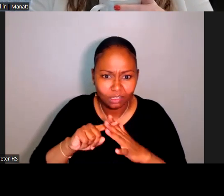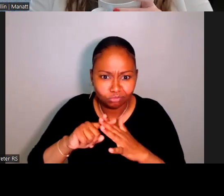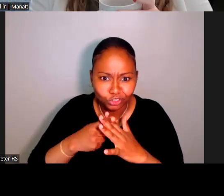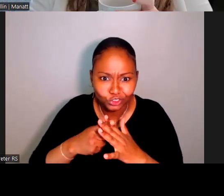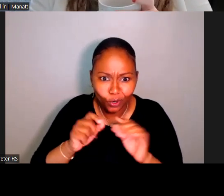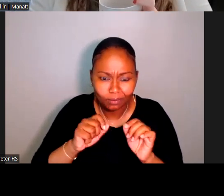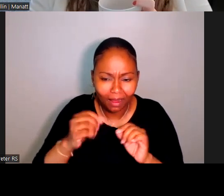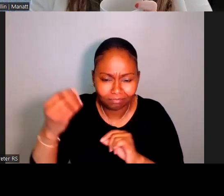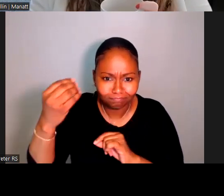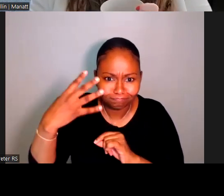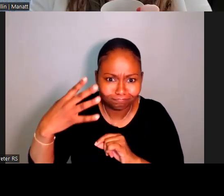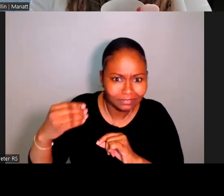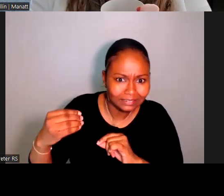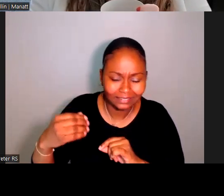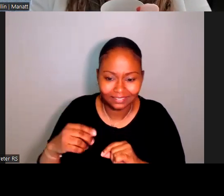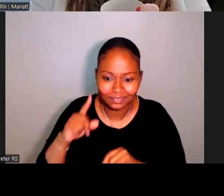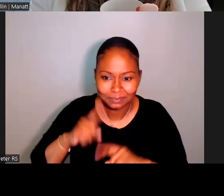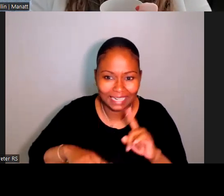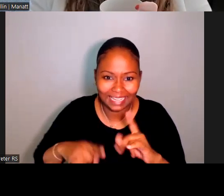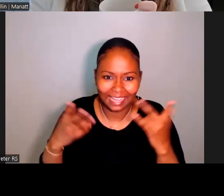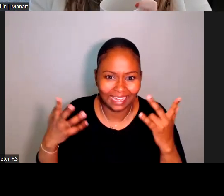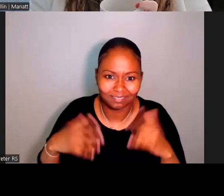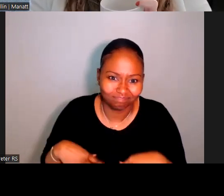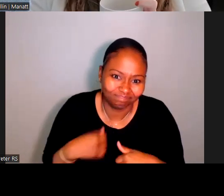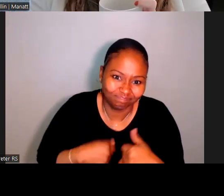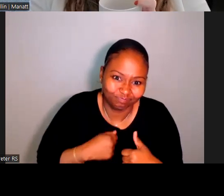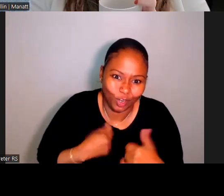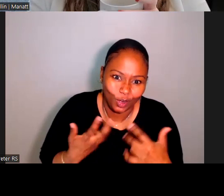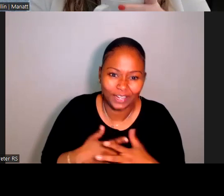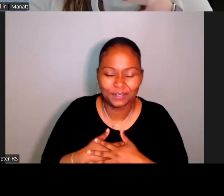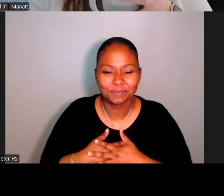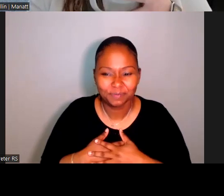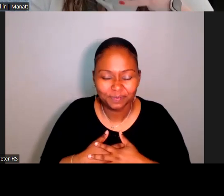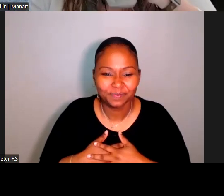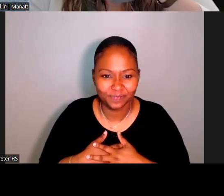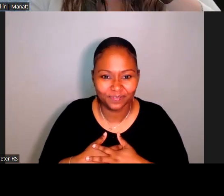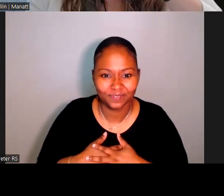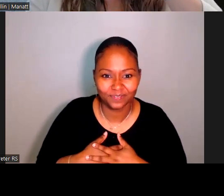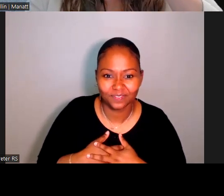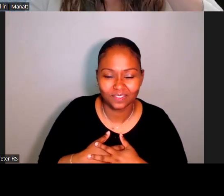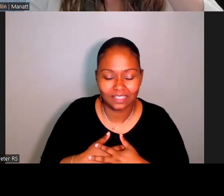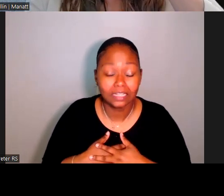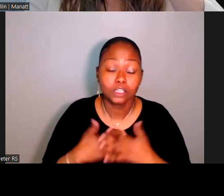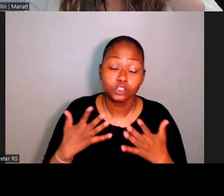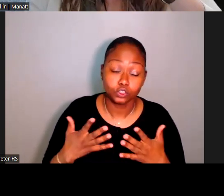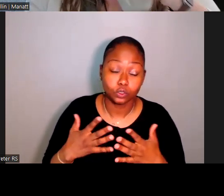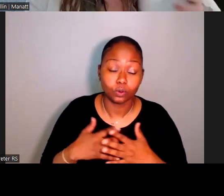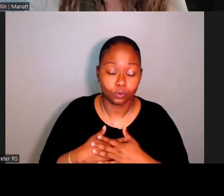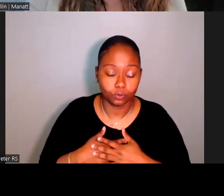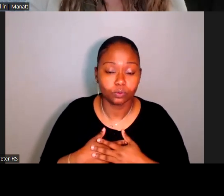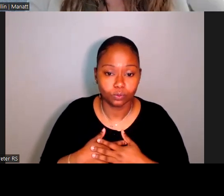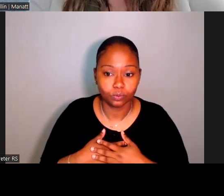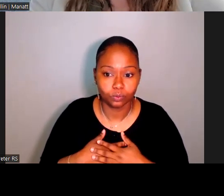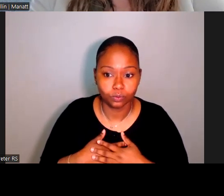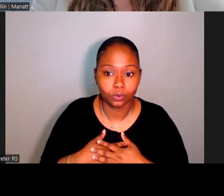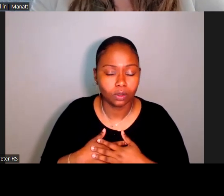I can't be on camera. So sorry about that. So for the first bullet point where it says long-term